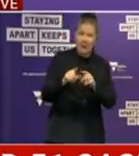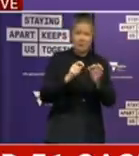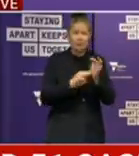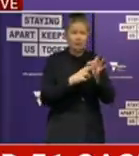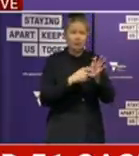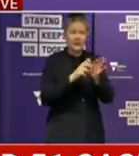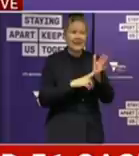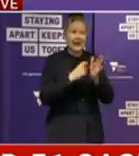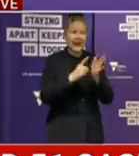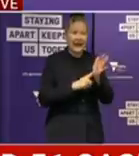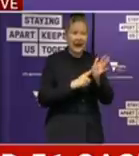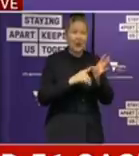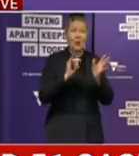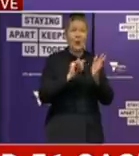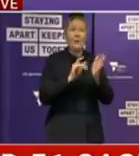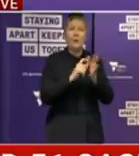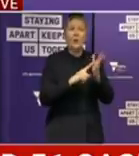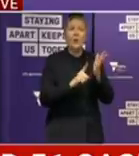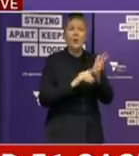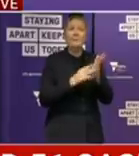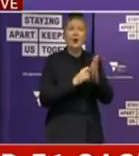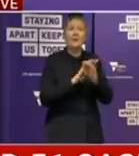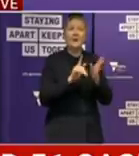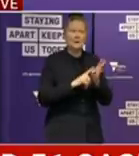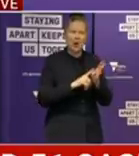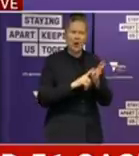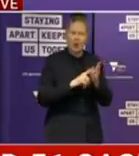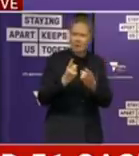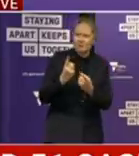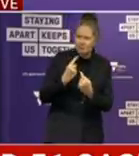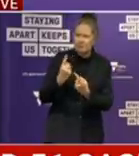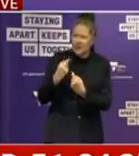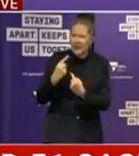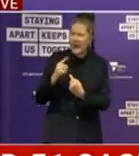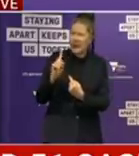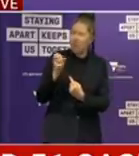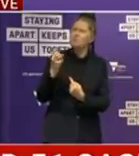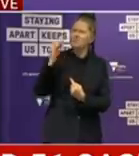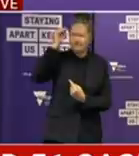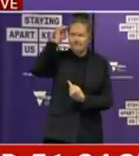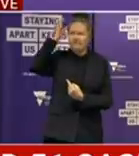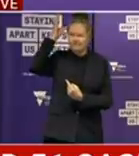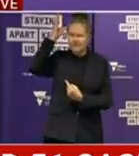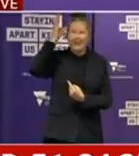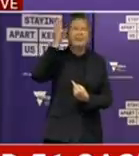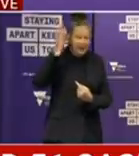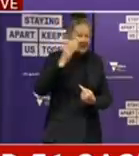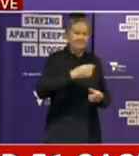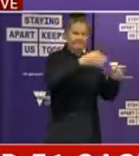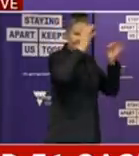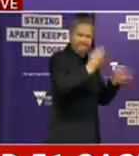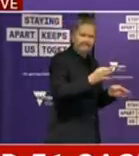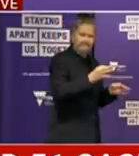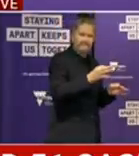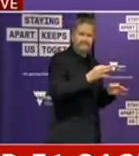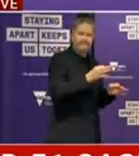be he has. You always have to reserve the right to operationalise and deliver the advice of the